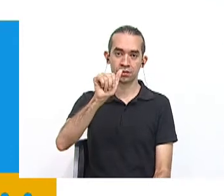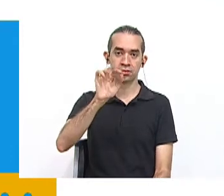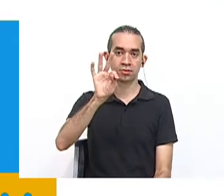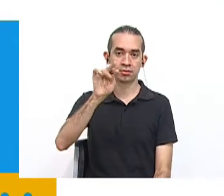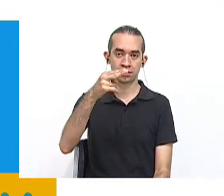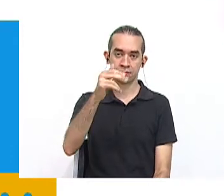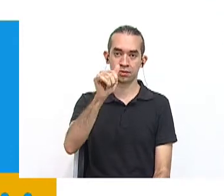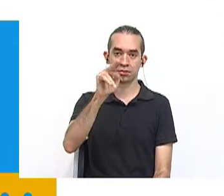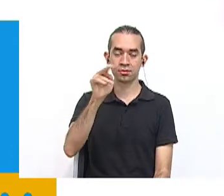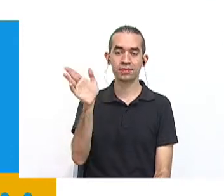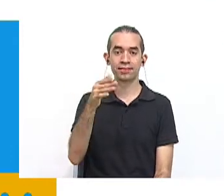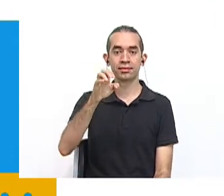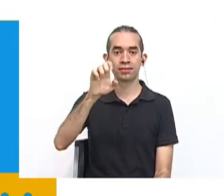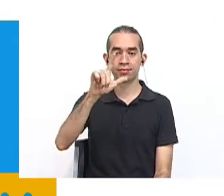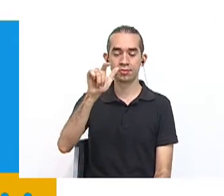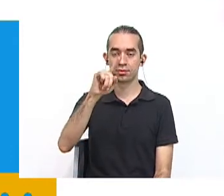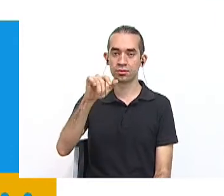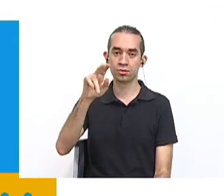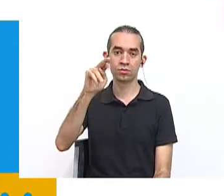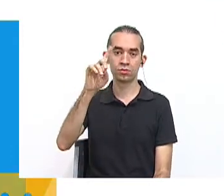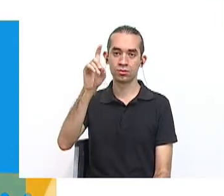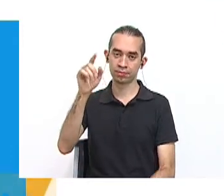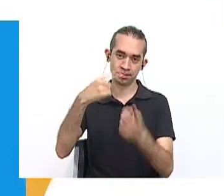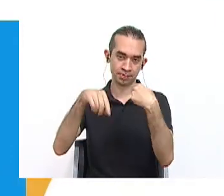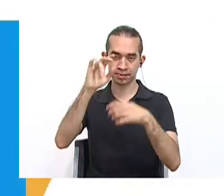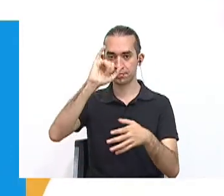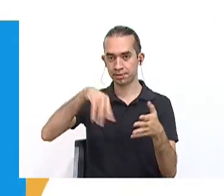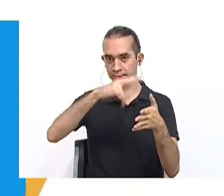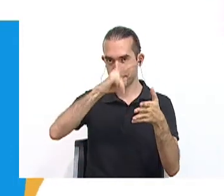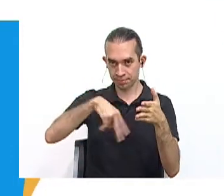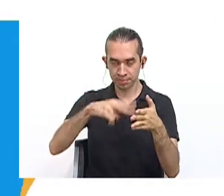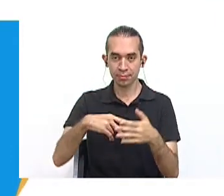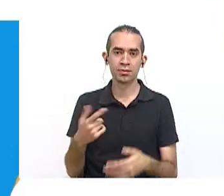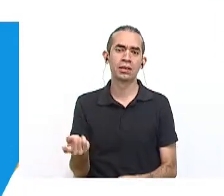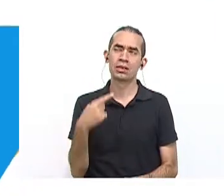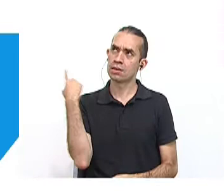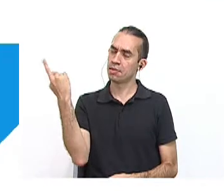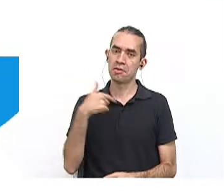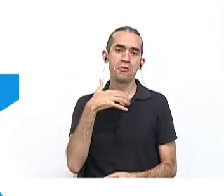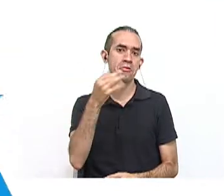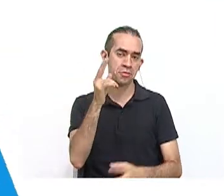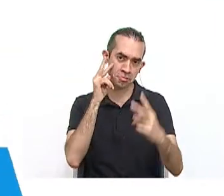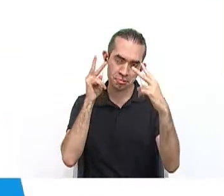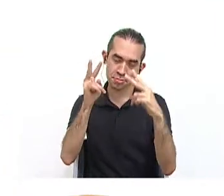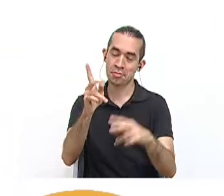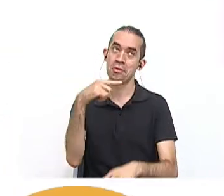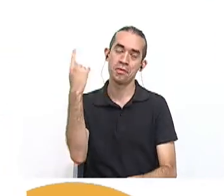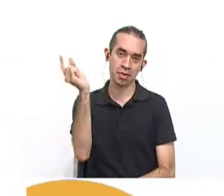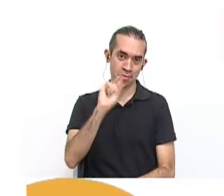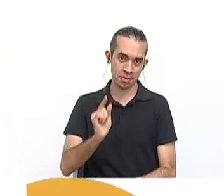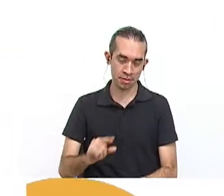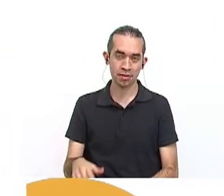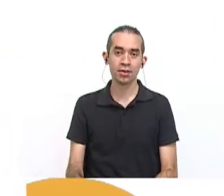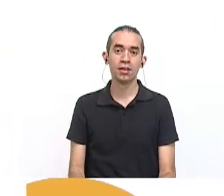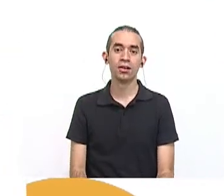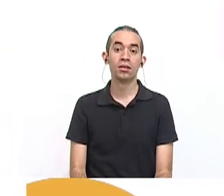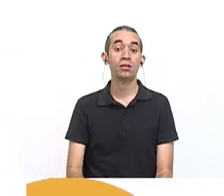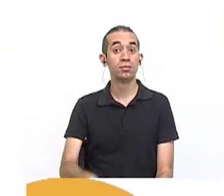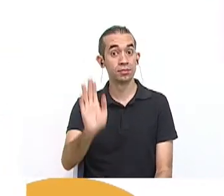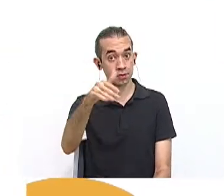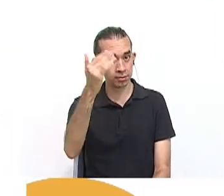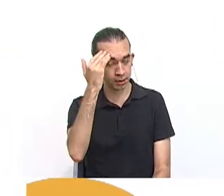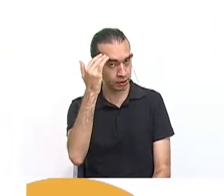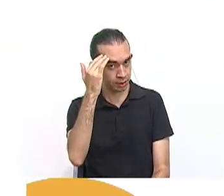it's a pleasure for me to be here with you today. Before we start our class, remember that we need to get all the materials ready